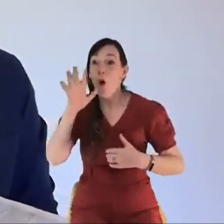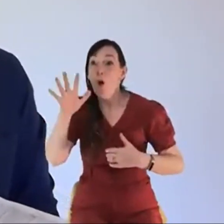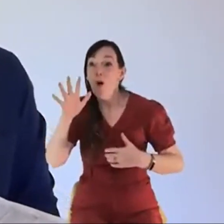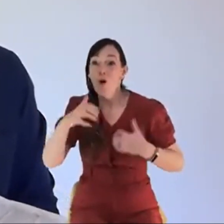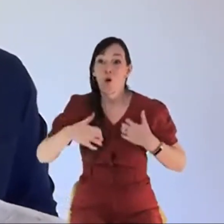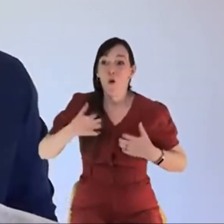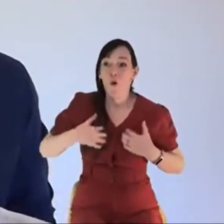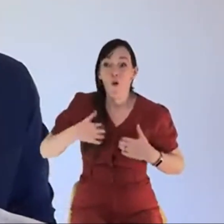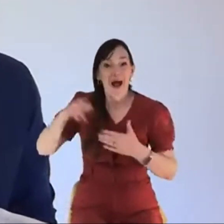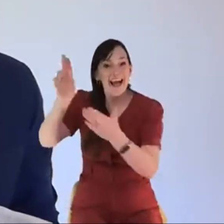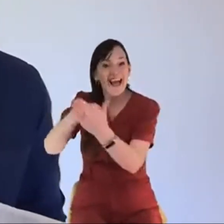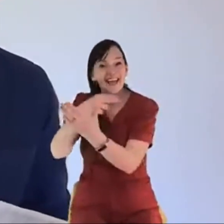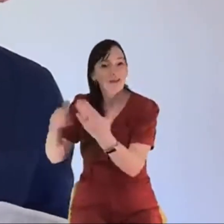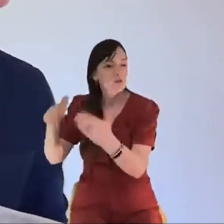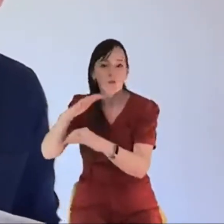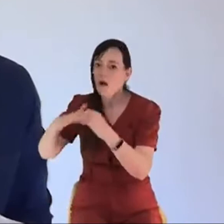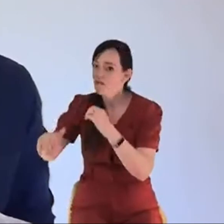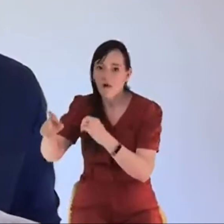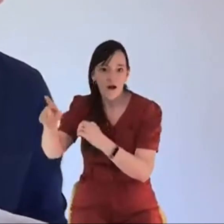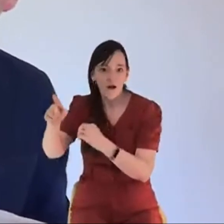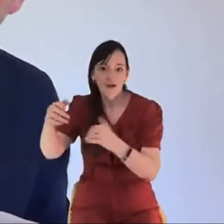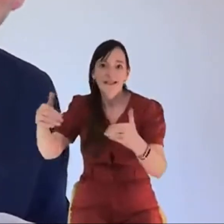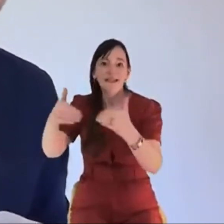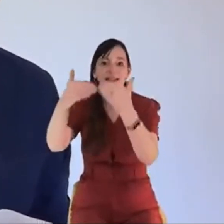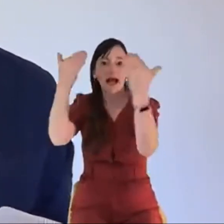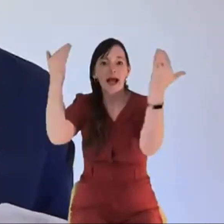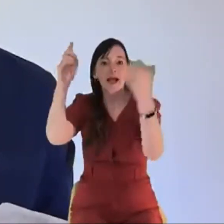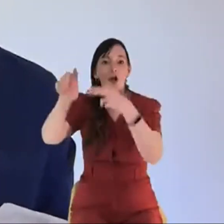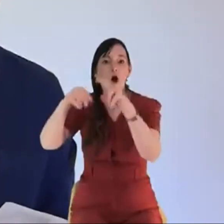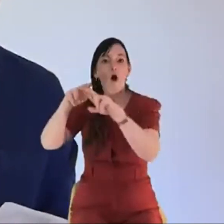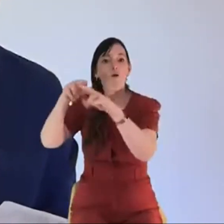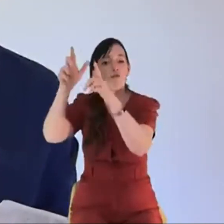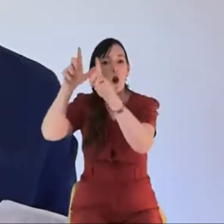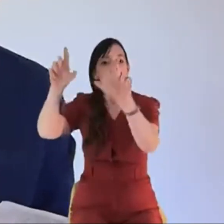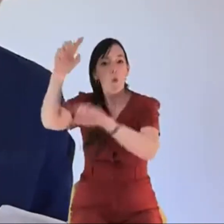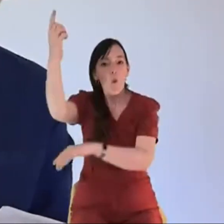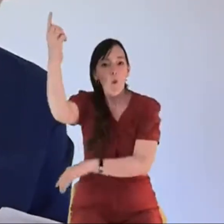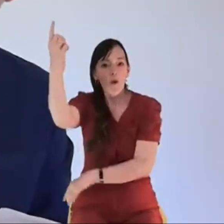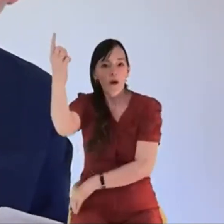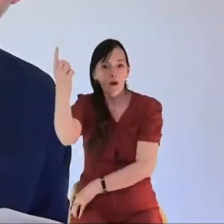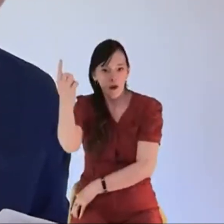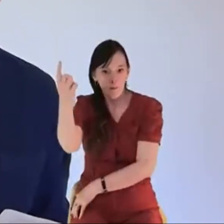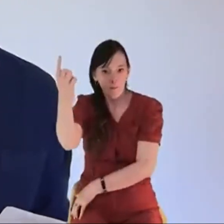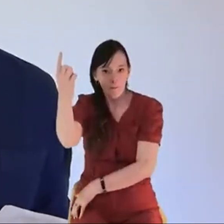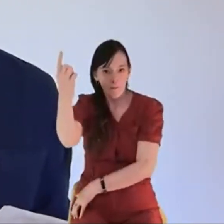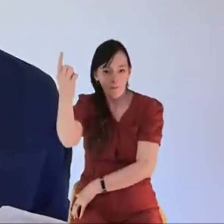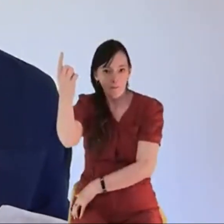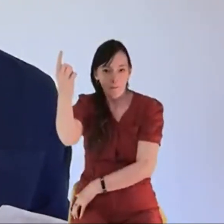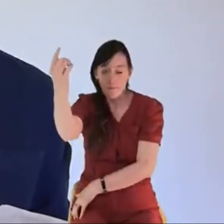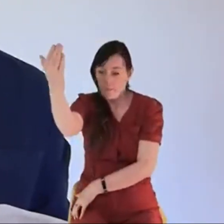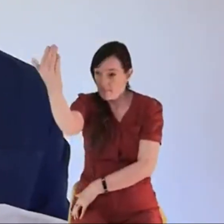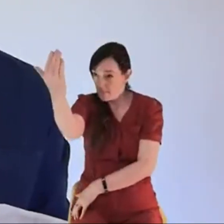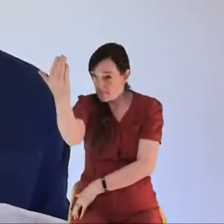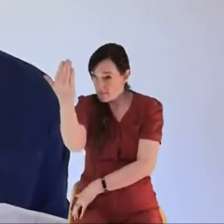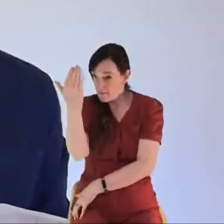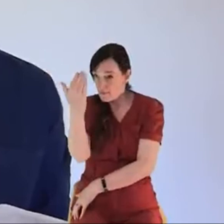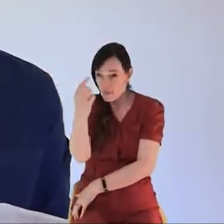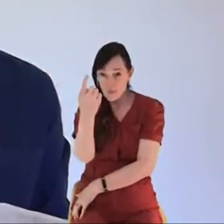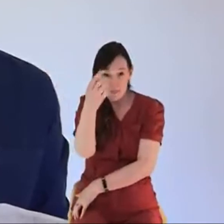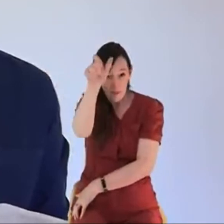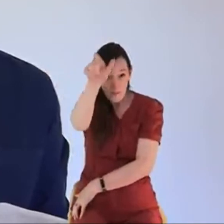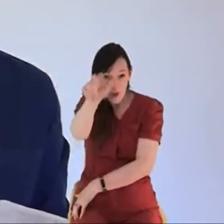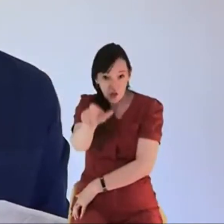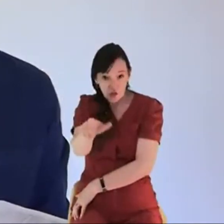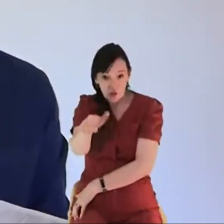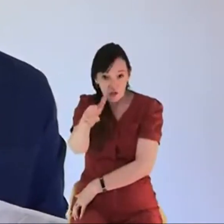cancelled The day Of the Lord Is coming The one Who came Will come